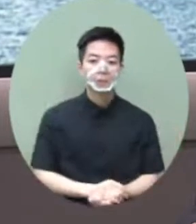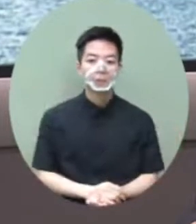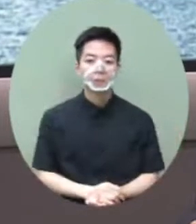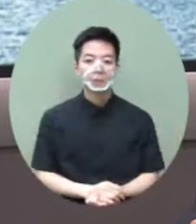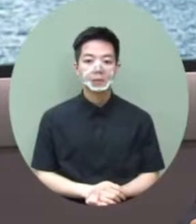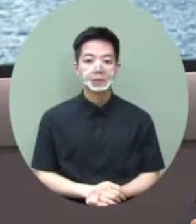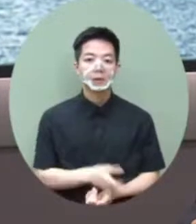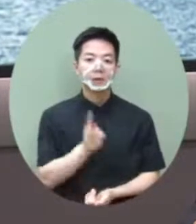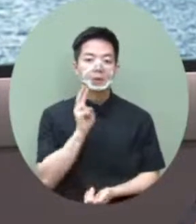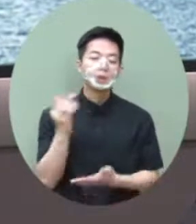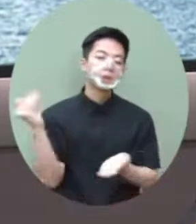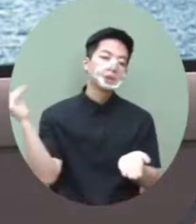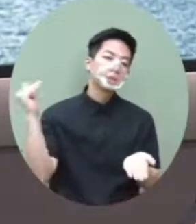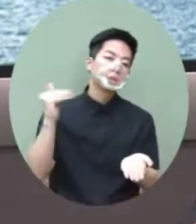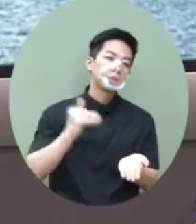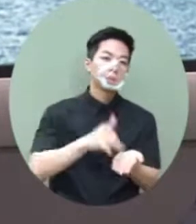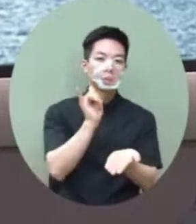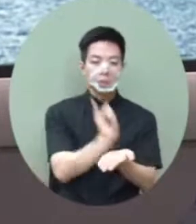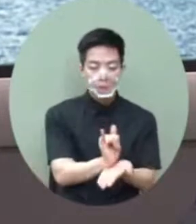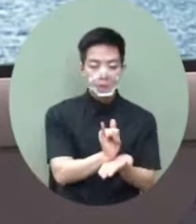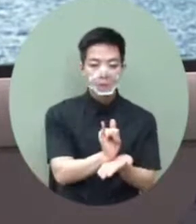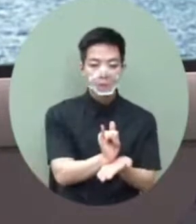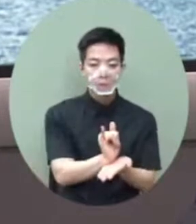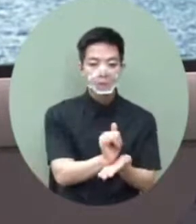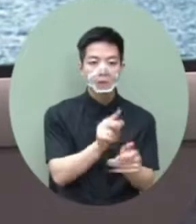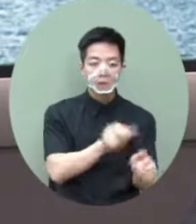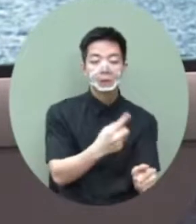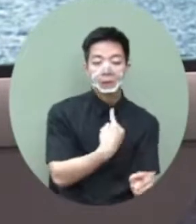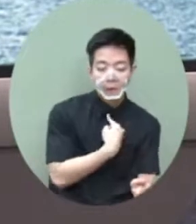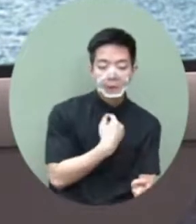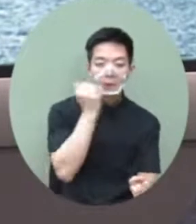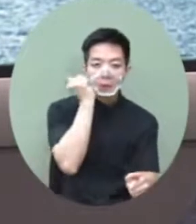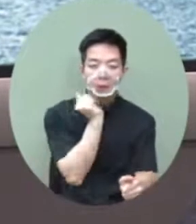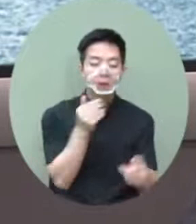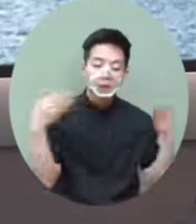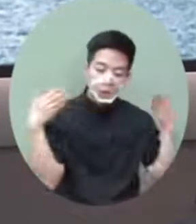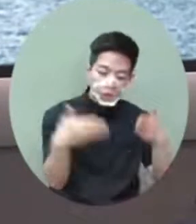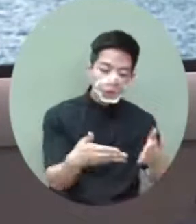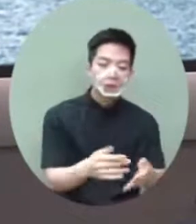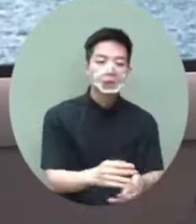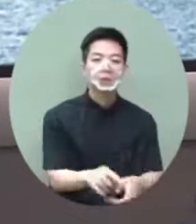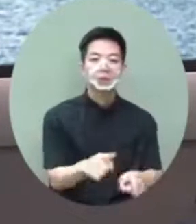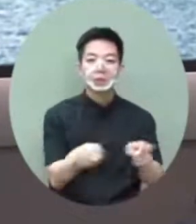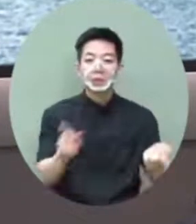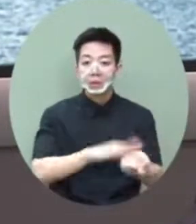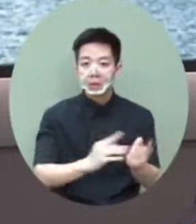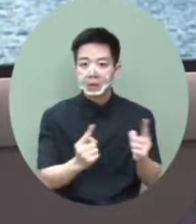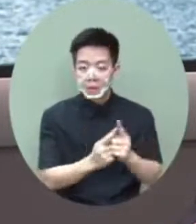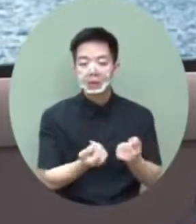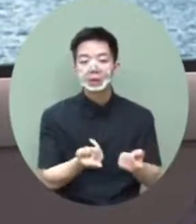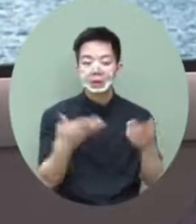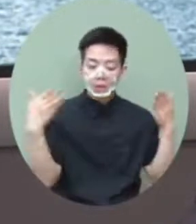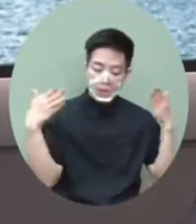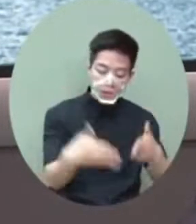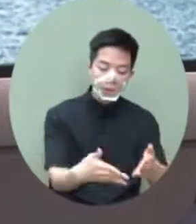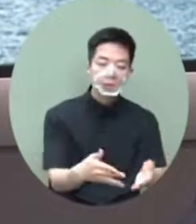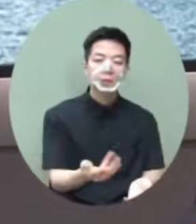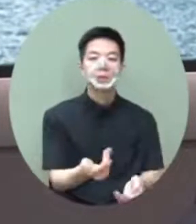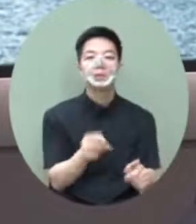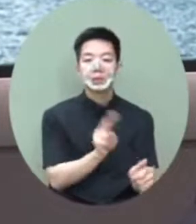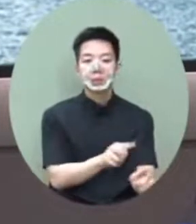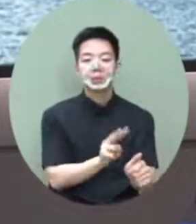received at the facility so that we can focus our manpower on taking care of patients with